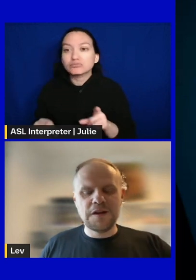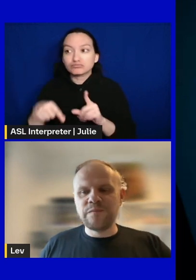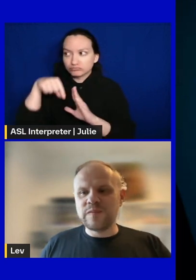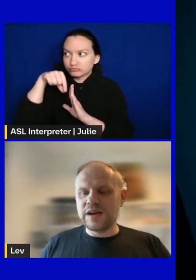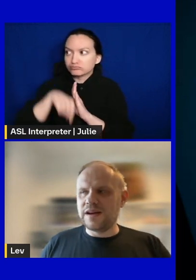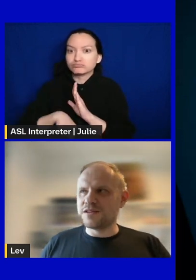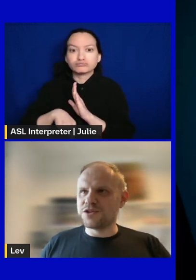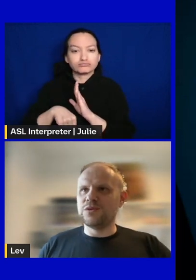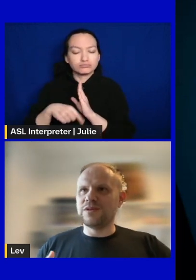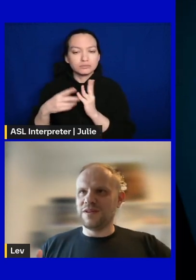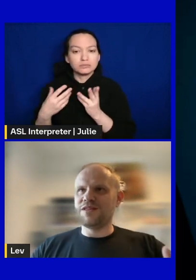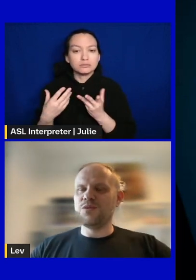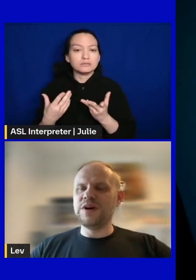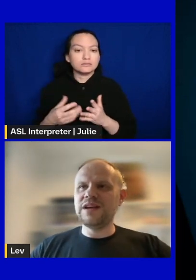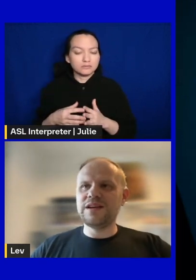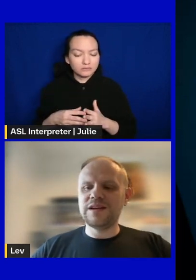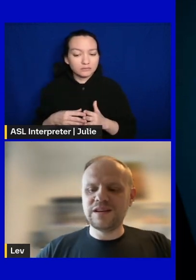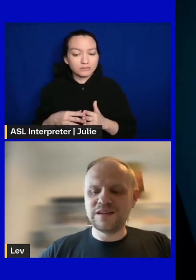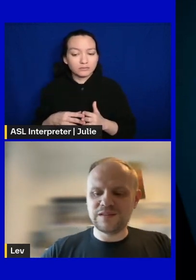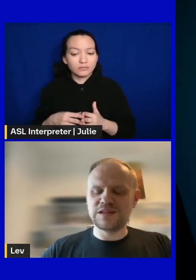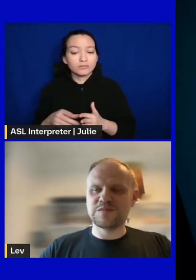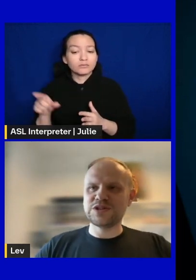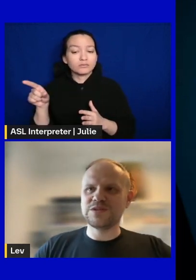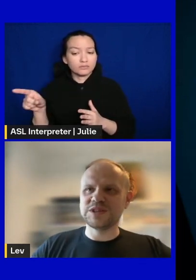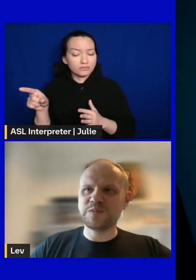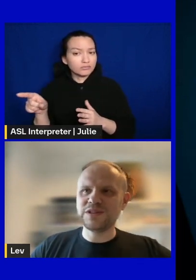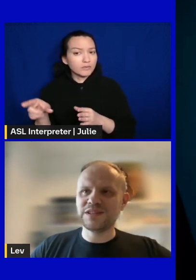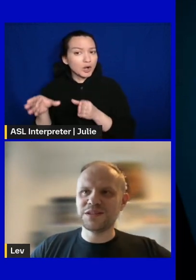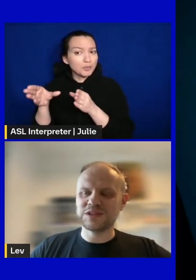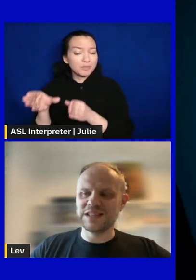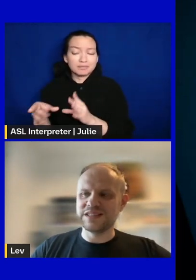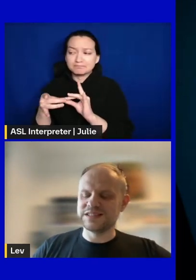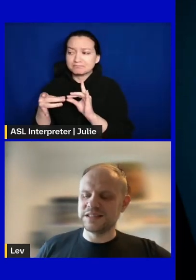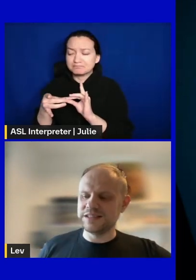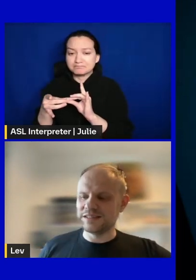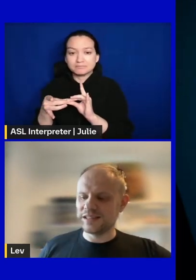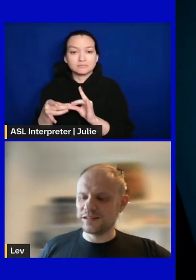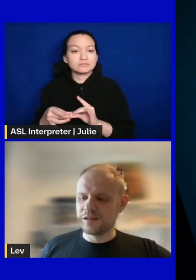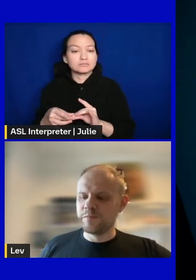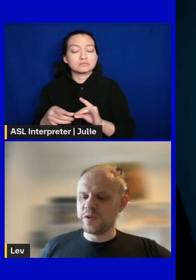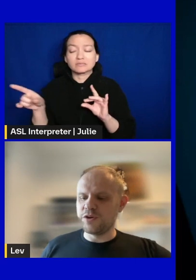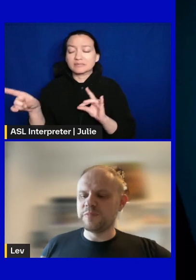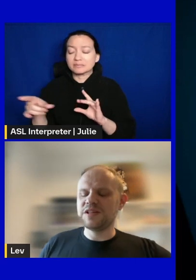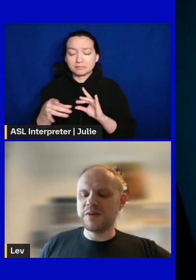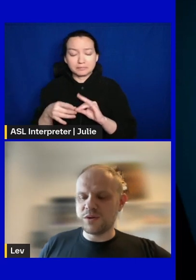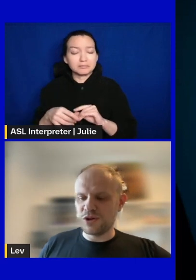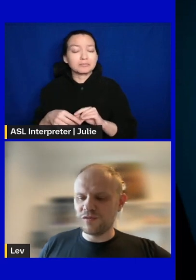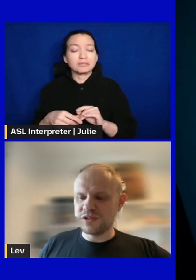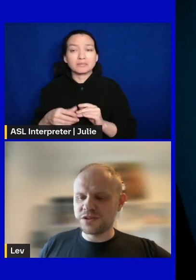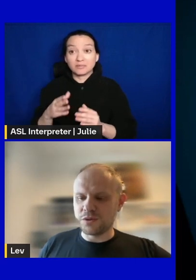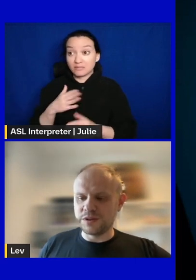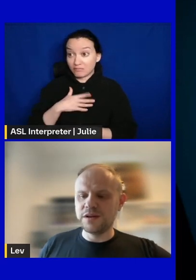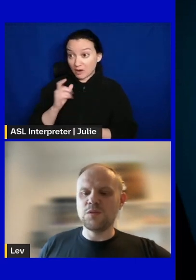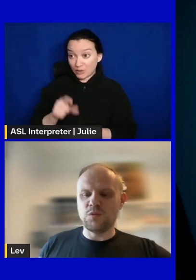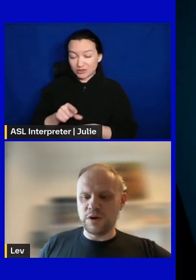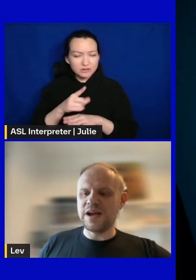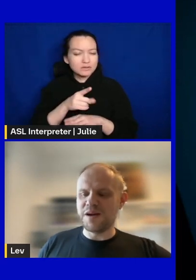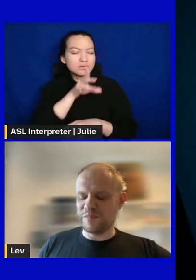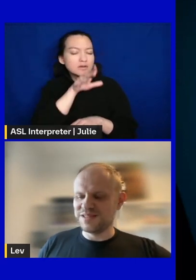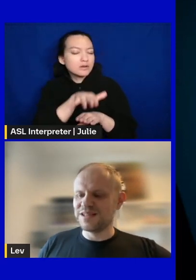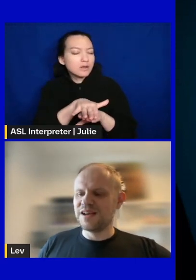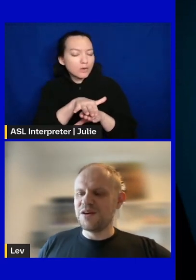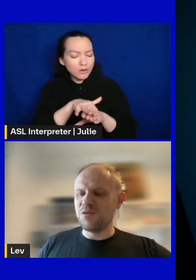right? So the way this person responded, it was like this. He repeated my question very slowly.